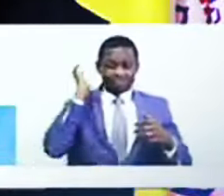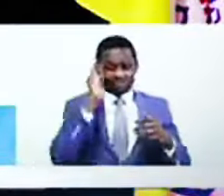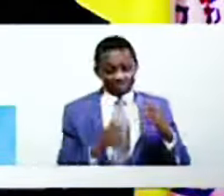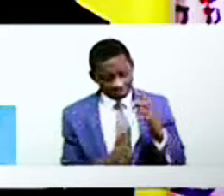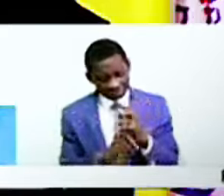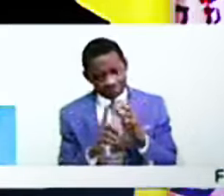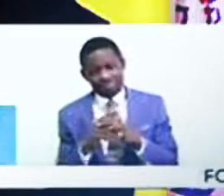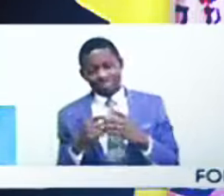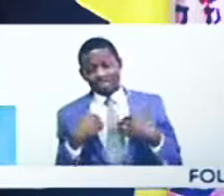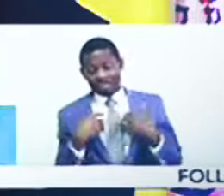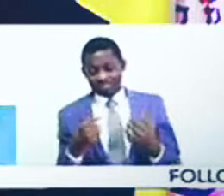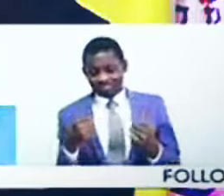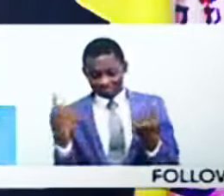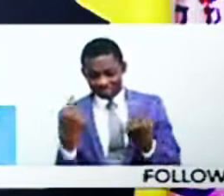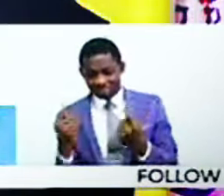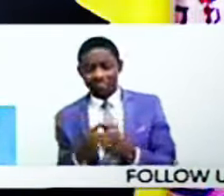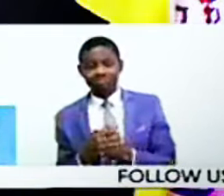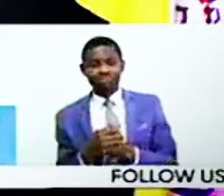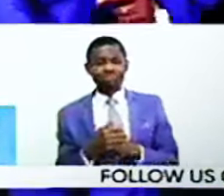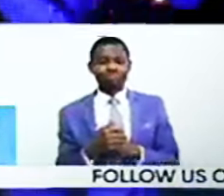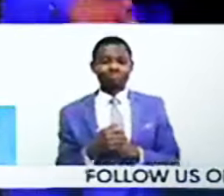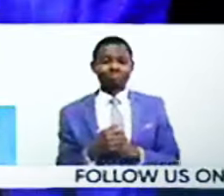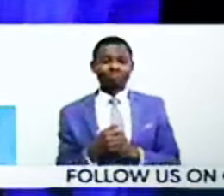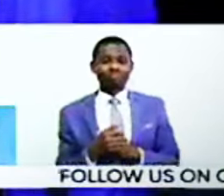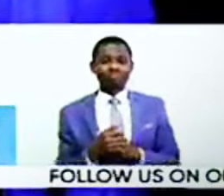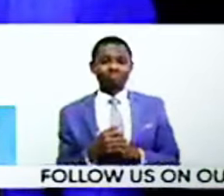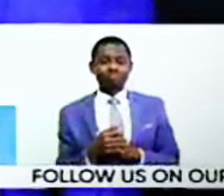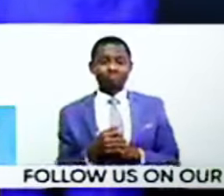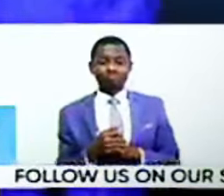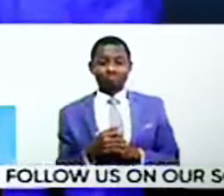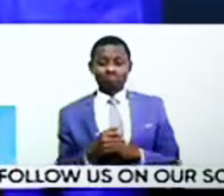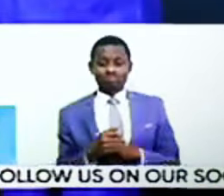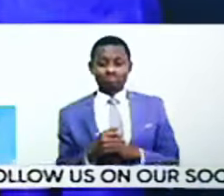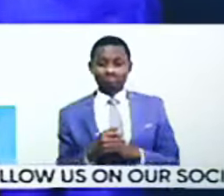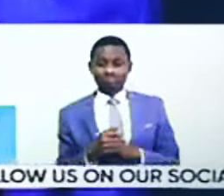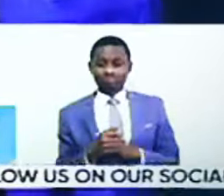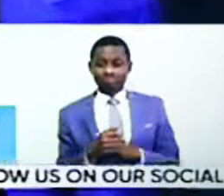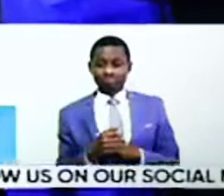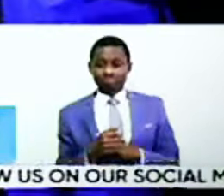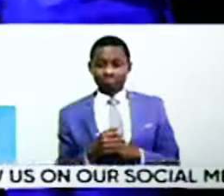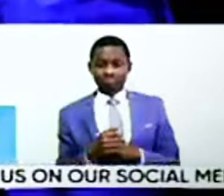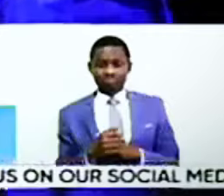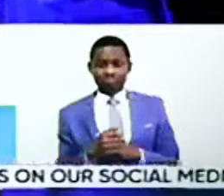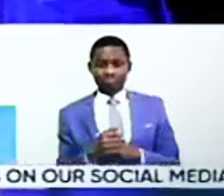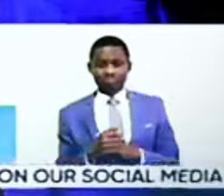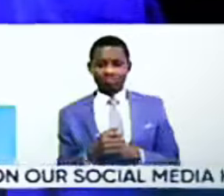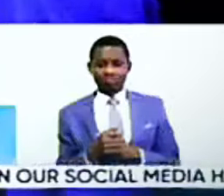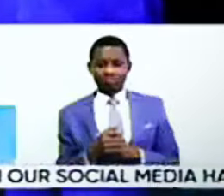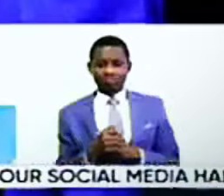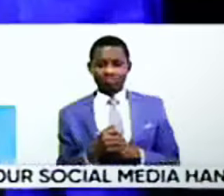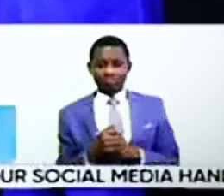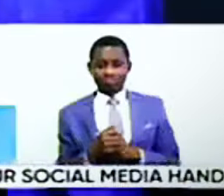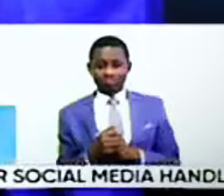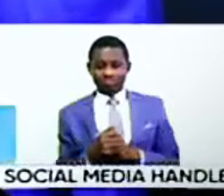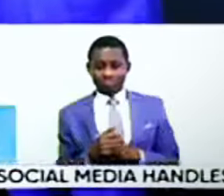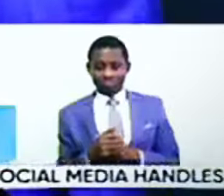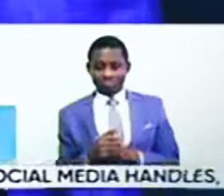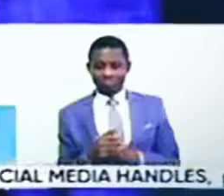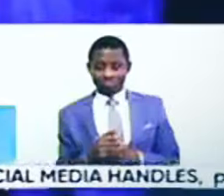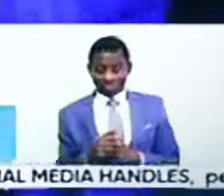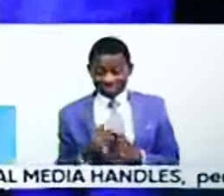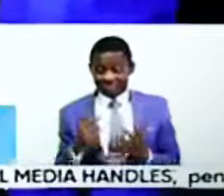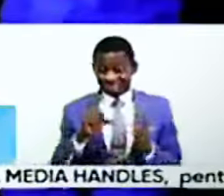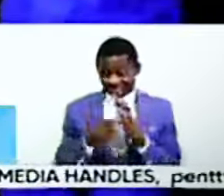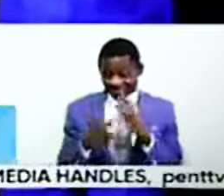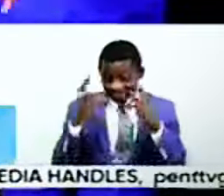nebufo any onyango pon semwa or country from eno ebebawaju. He will say, tell people don't marry anybody outside Israel. He himself will go and